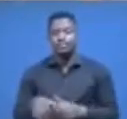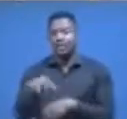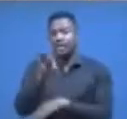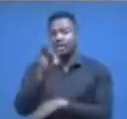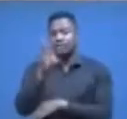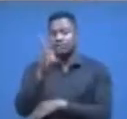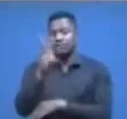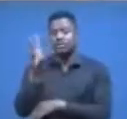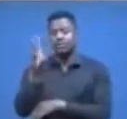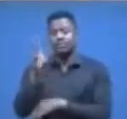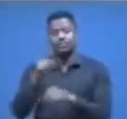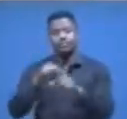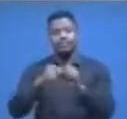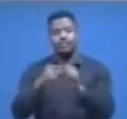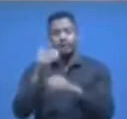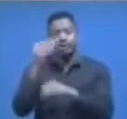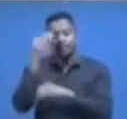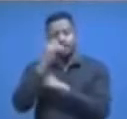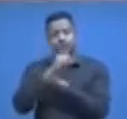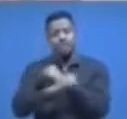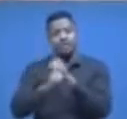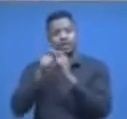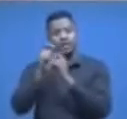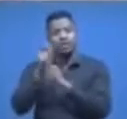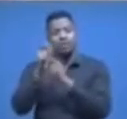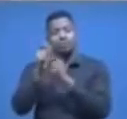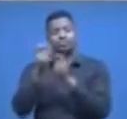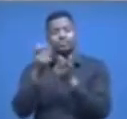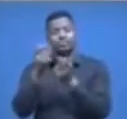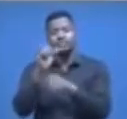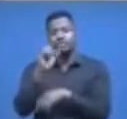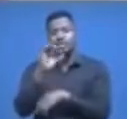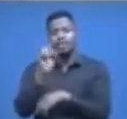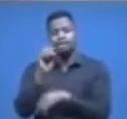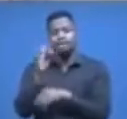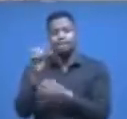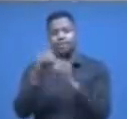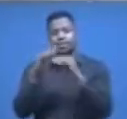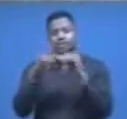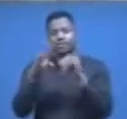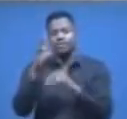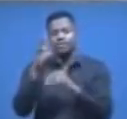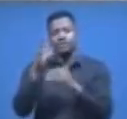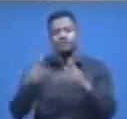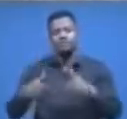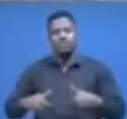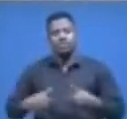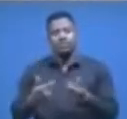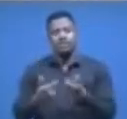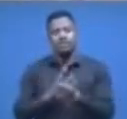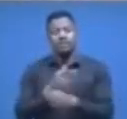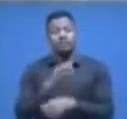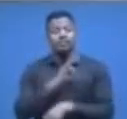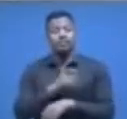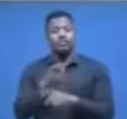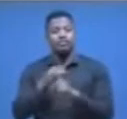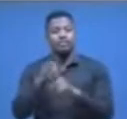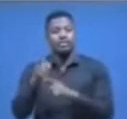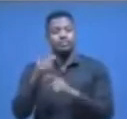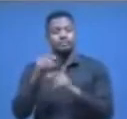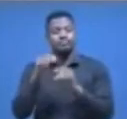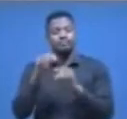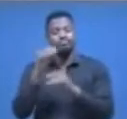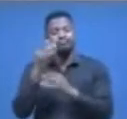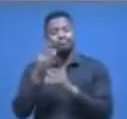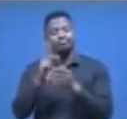1967 was the beginning of the Head of State Award scheme. More than 750 young Ghanaians have benefited from this initiative, and